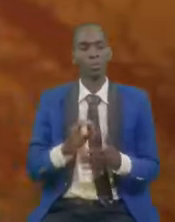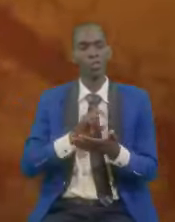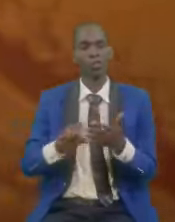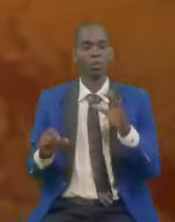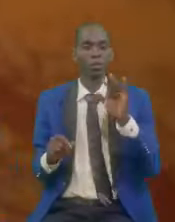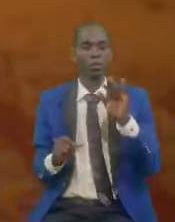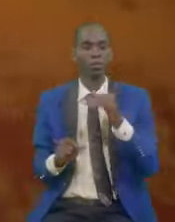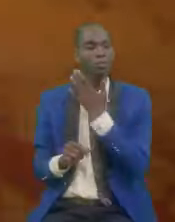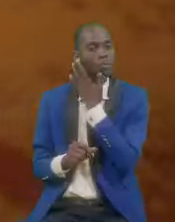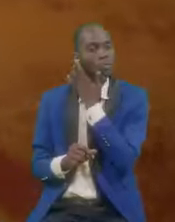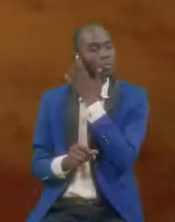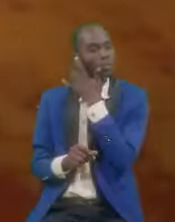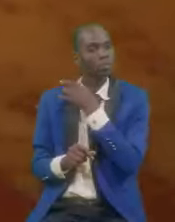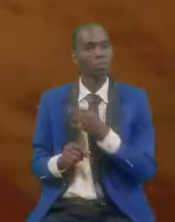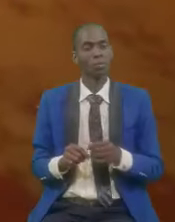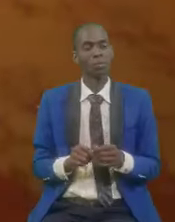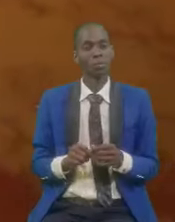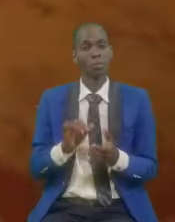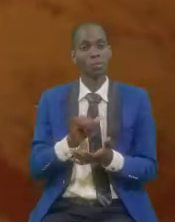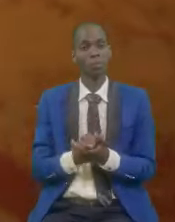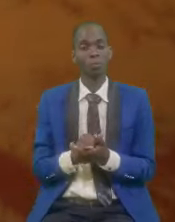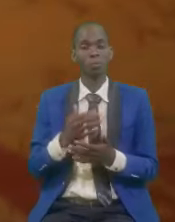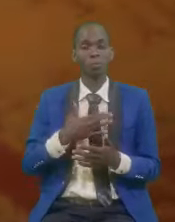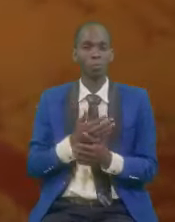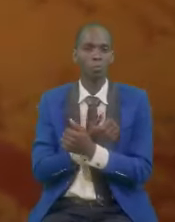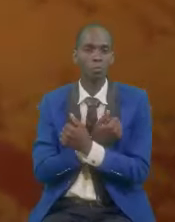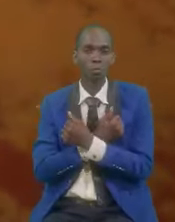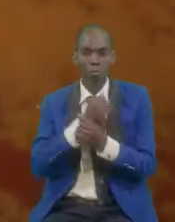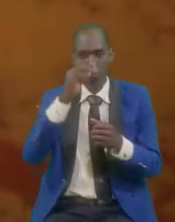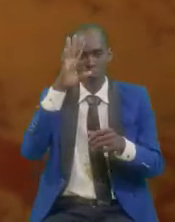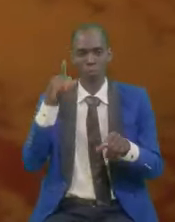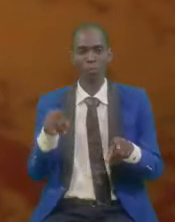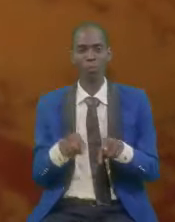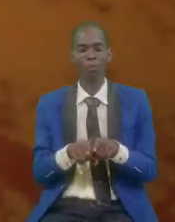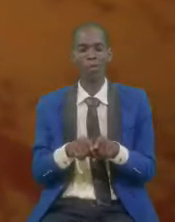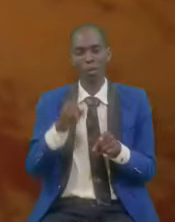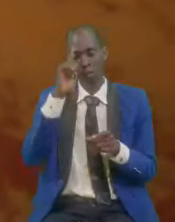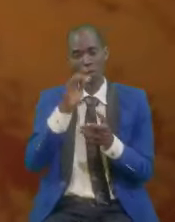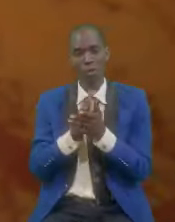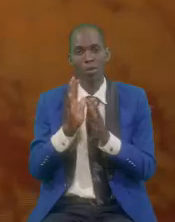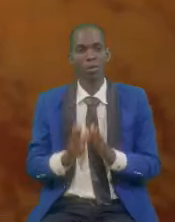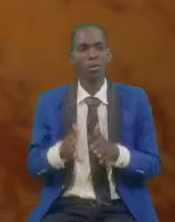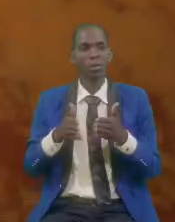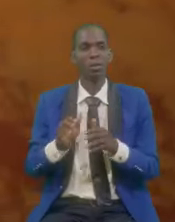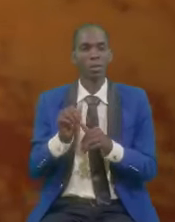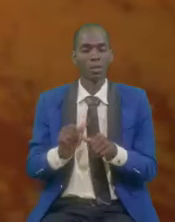19. Wherefore, my beloved brethren, let every